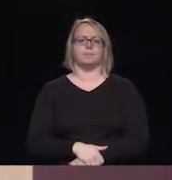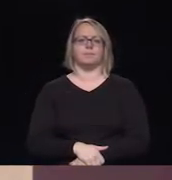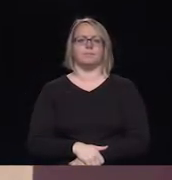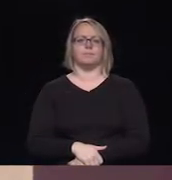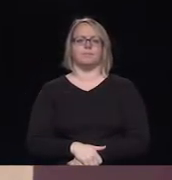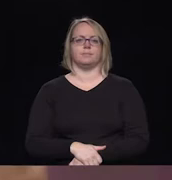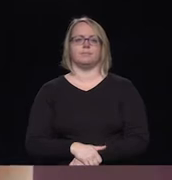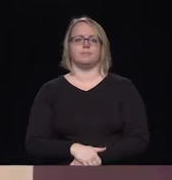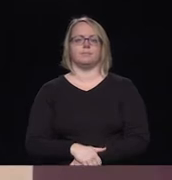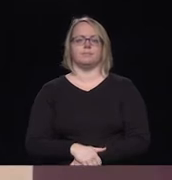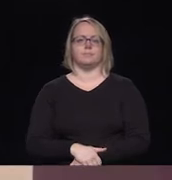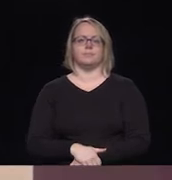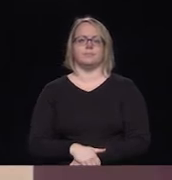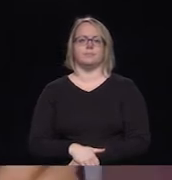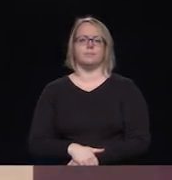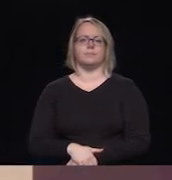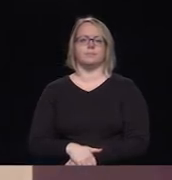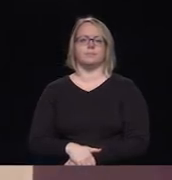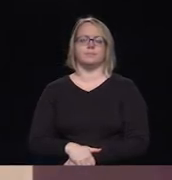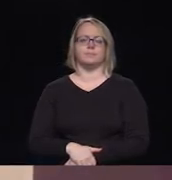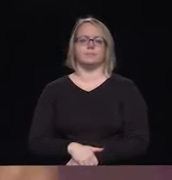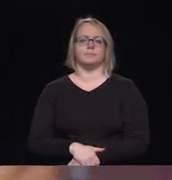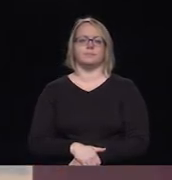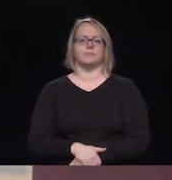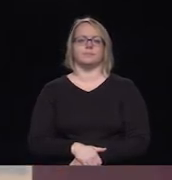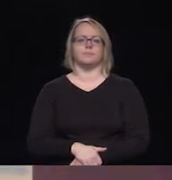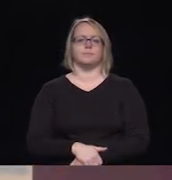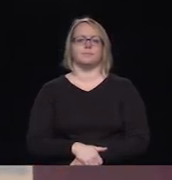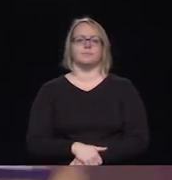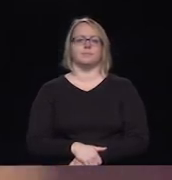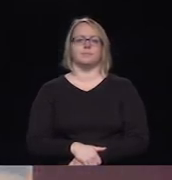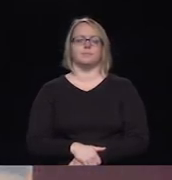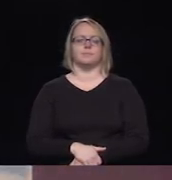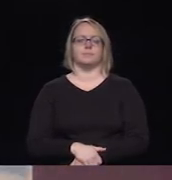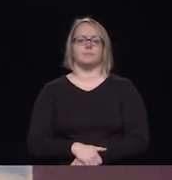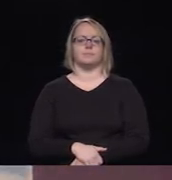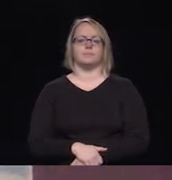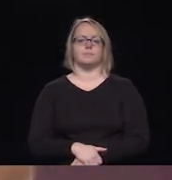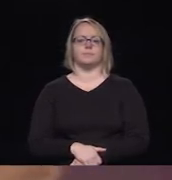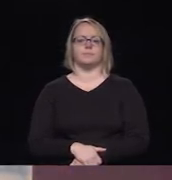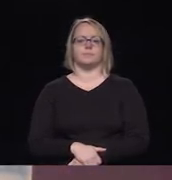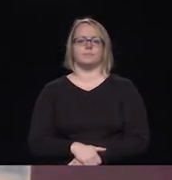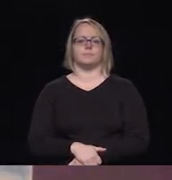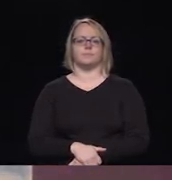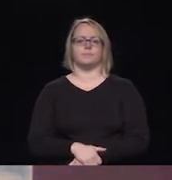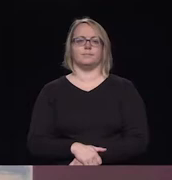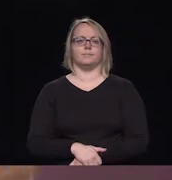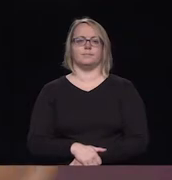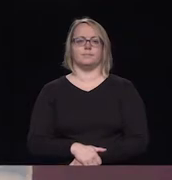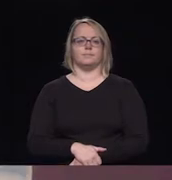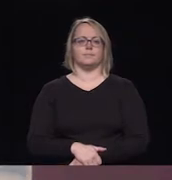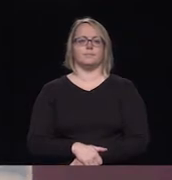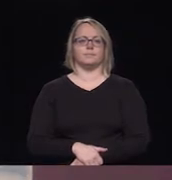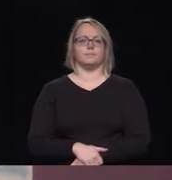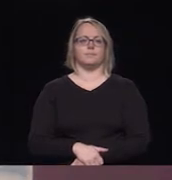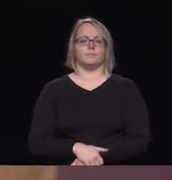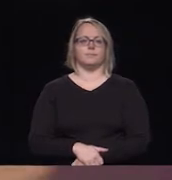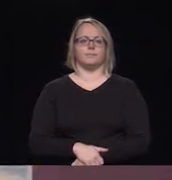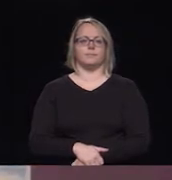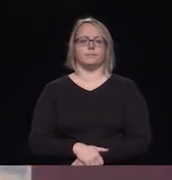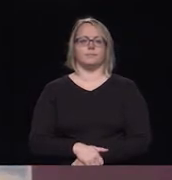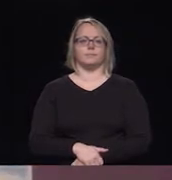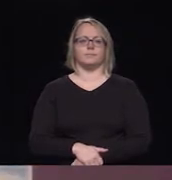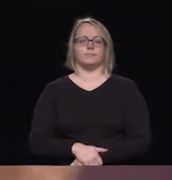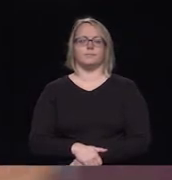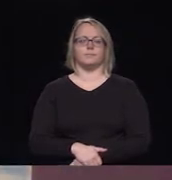painting. It will change the technique. So I will be letting you know when it's time to add water. I'm still keeping the brush dirty.